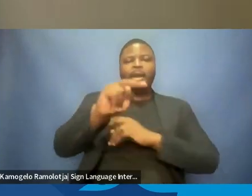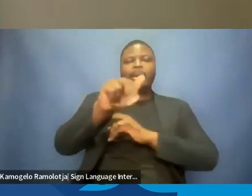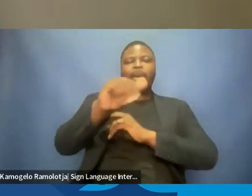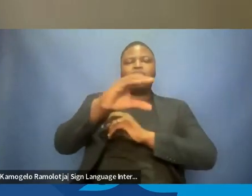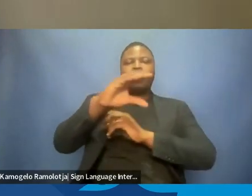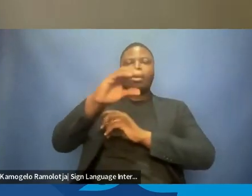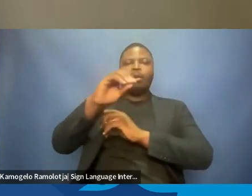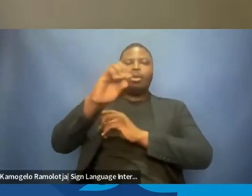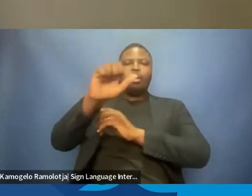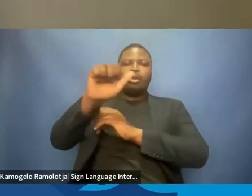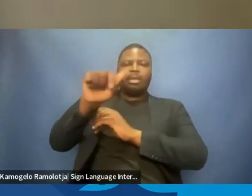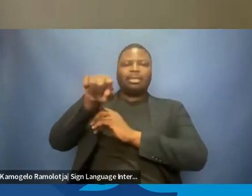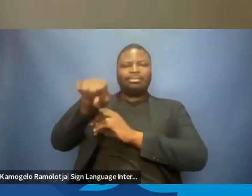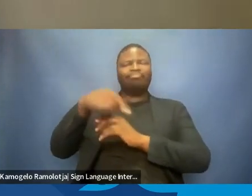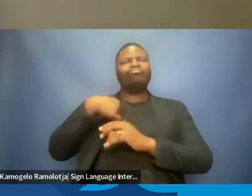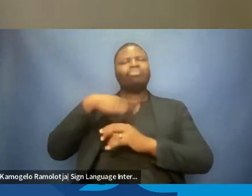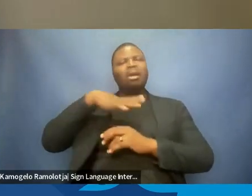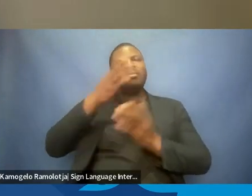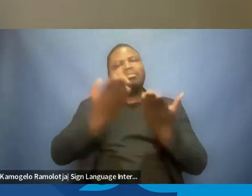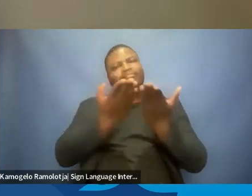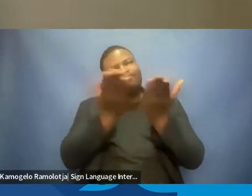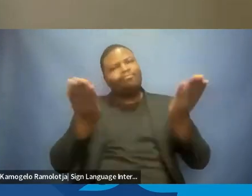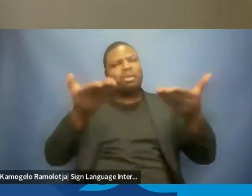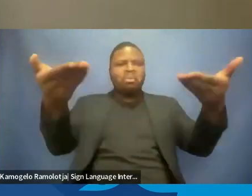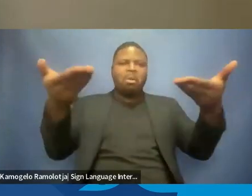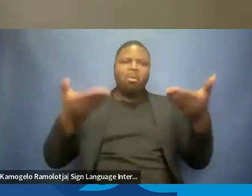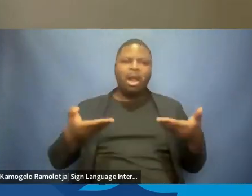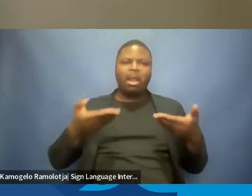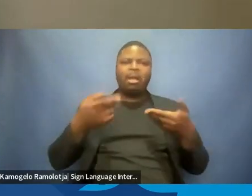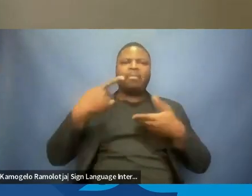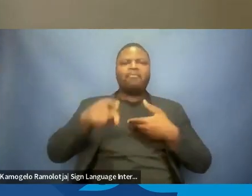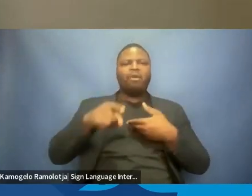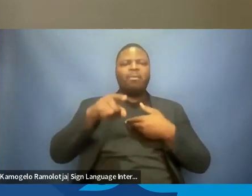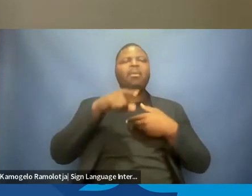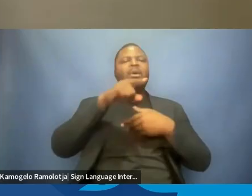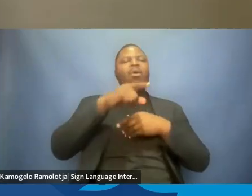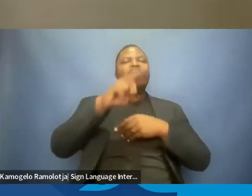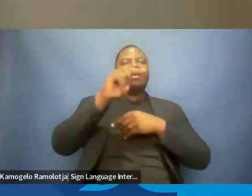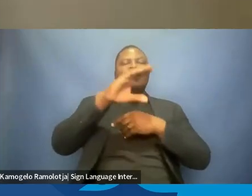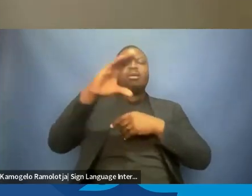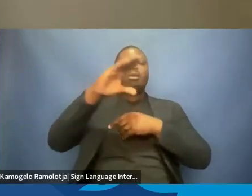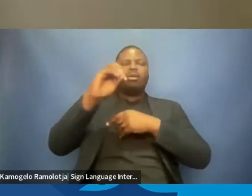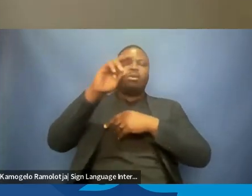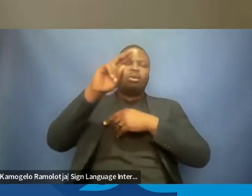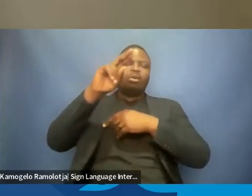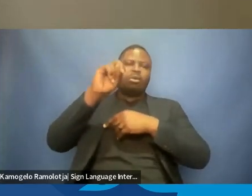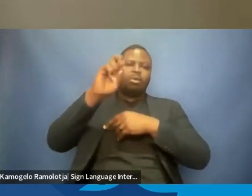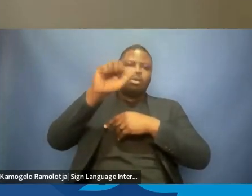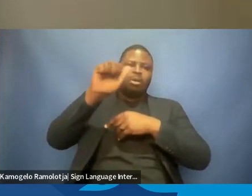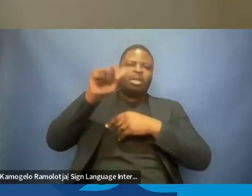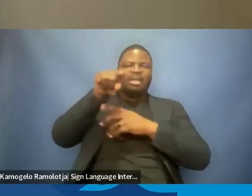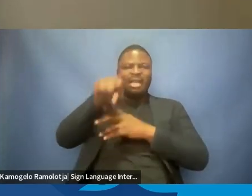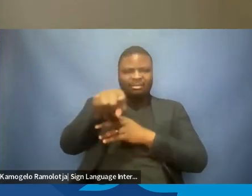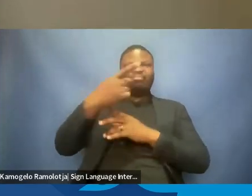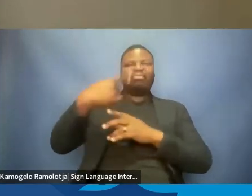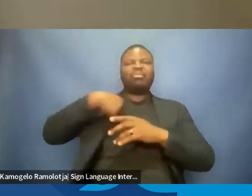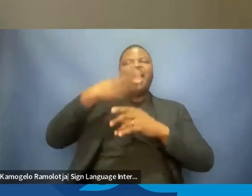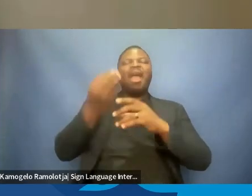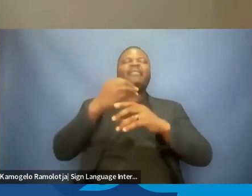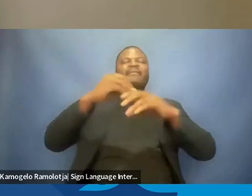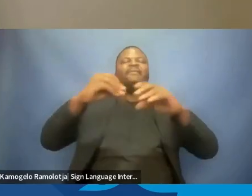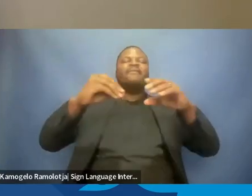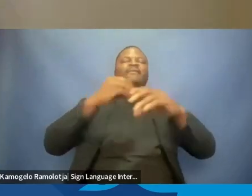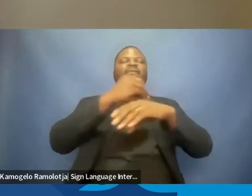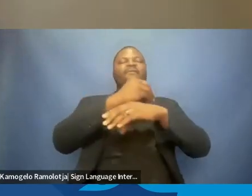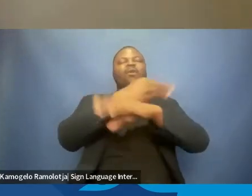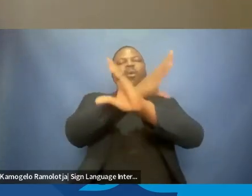you to the NACOSA series of webinars hosted under the banner of the Amakhoe Harm Reduction